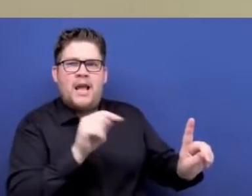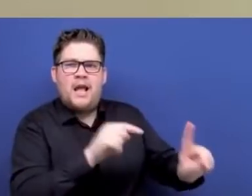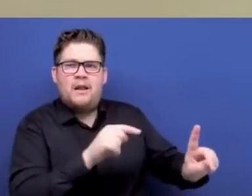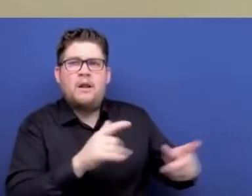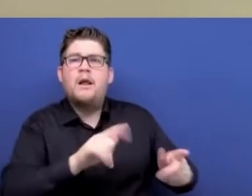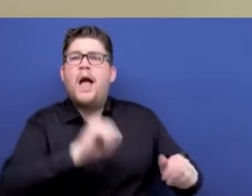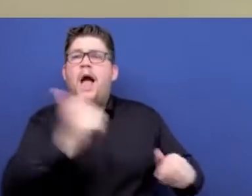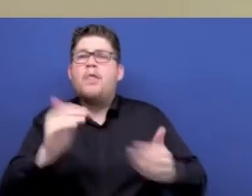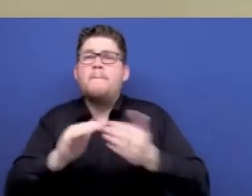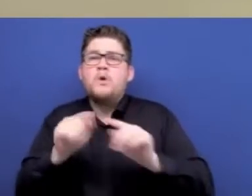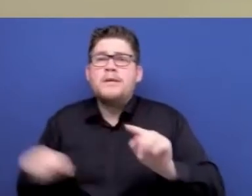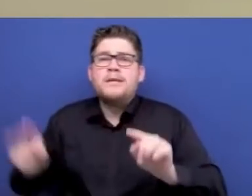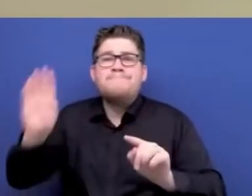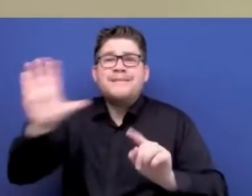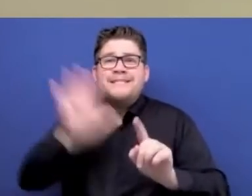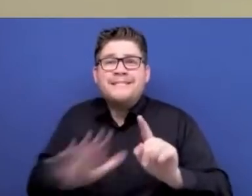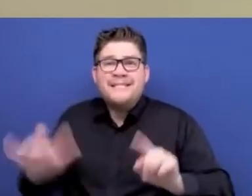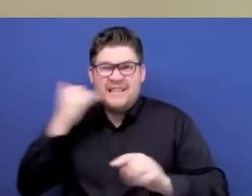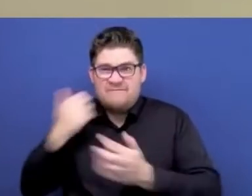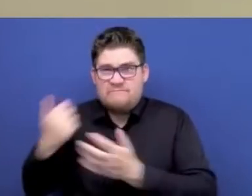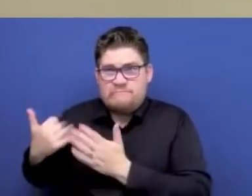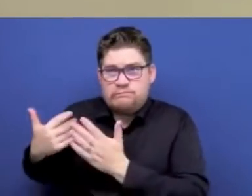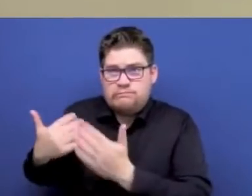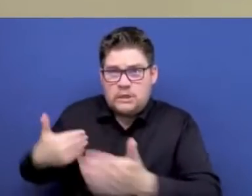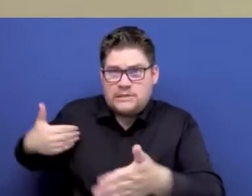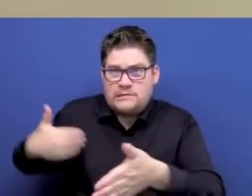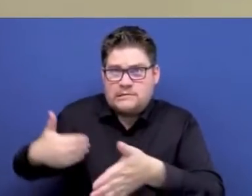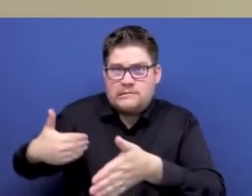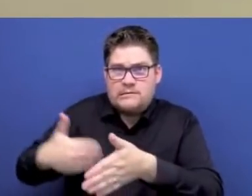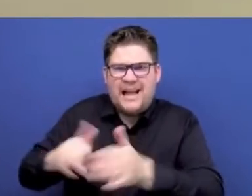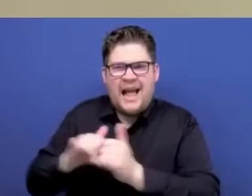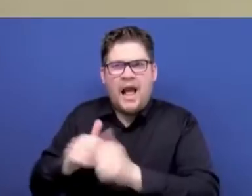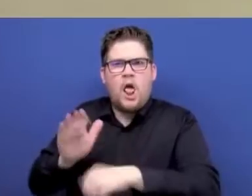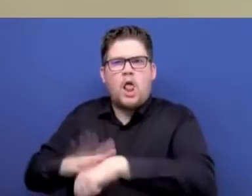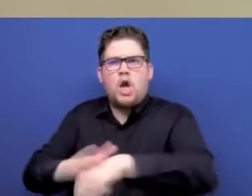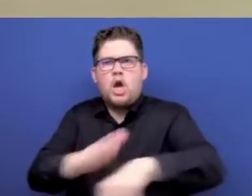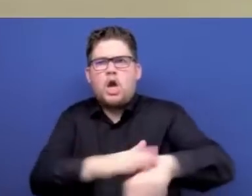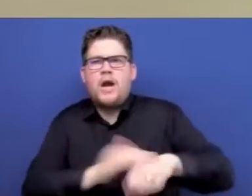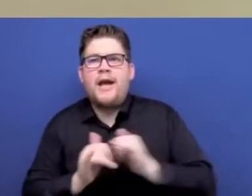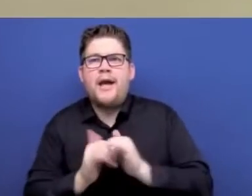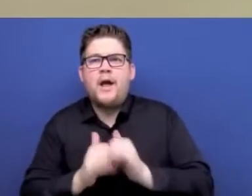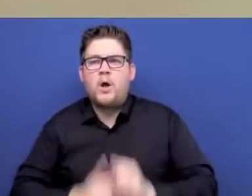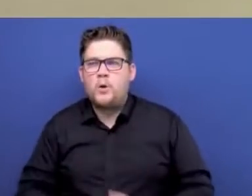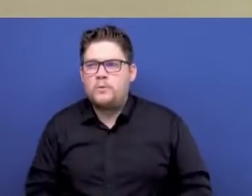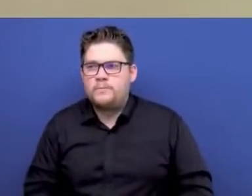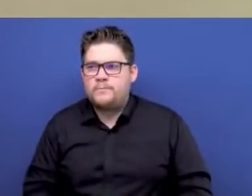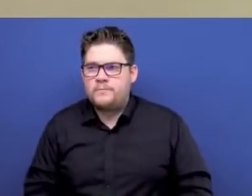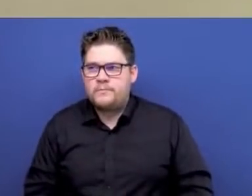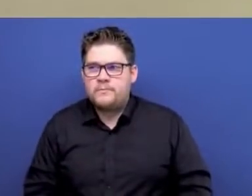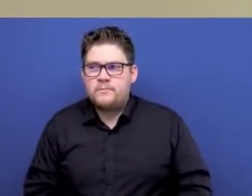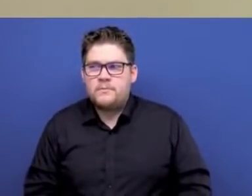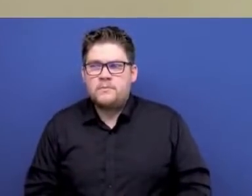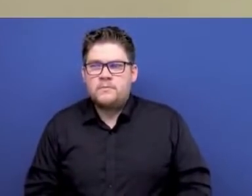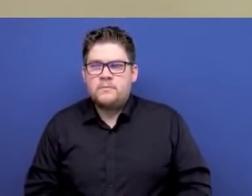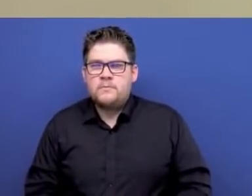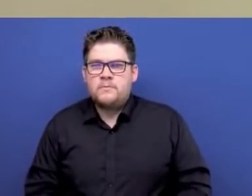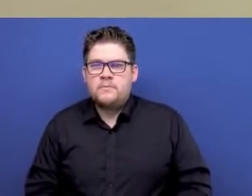Yeah, for that question, message I would really like to focus on is for any sort of fires that